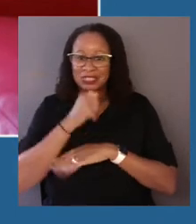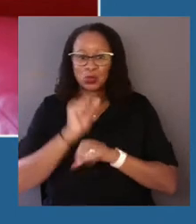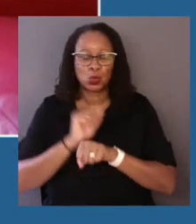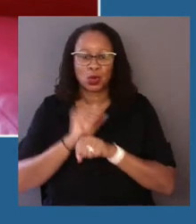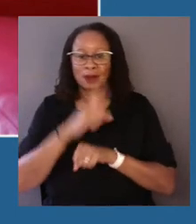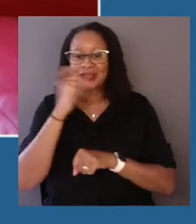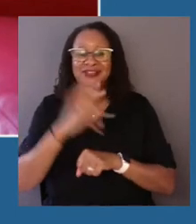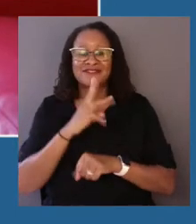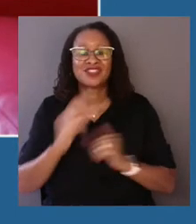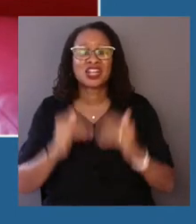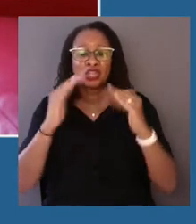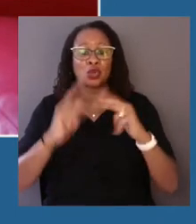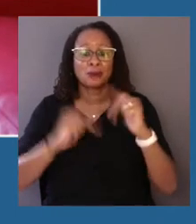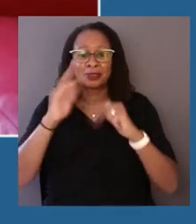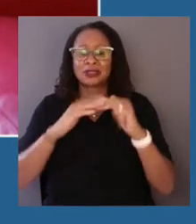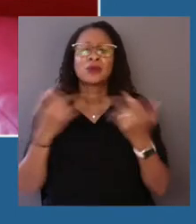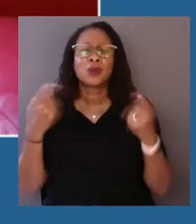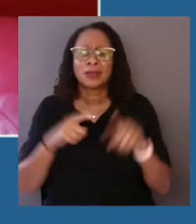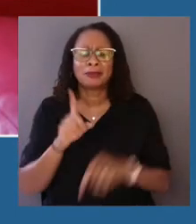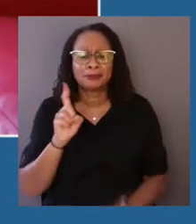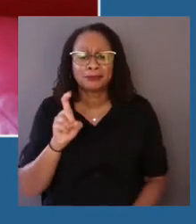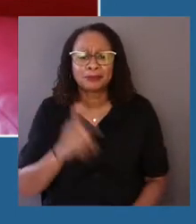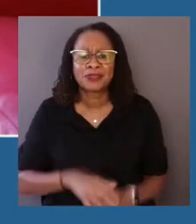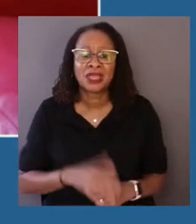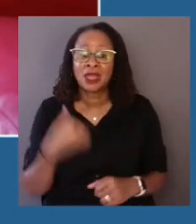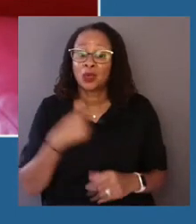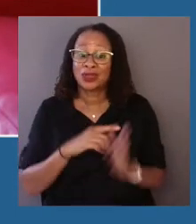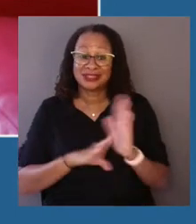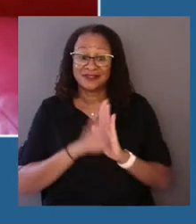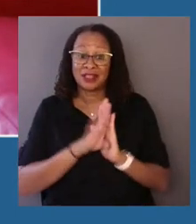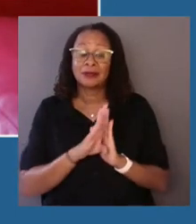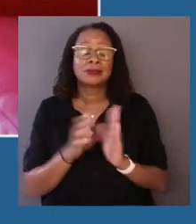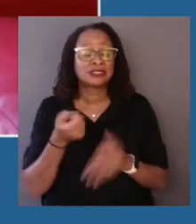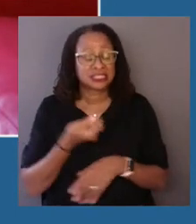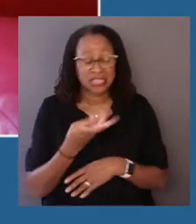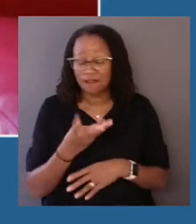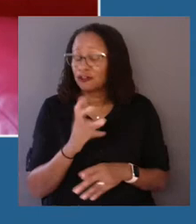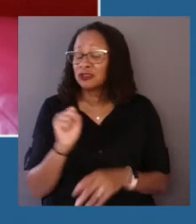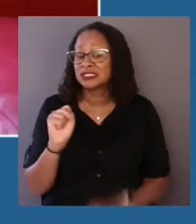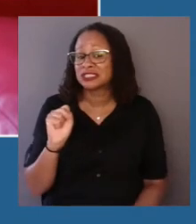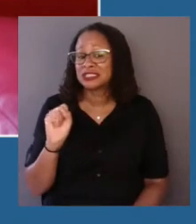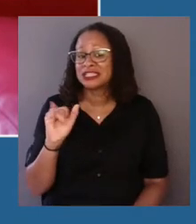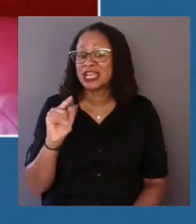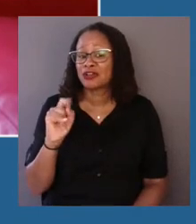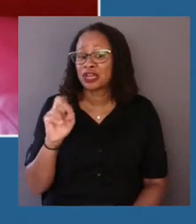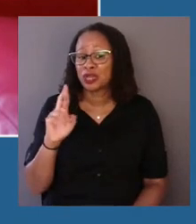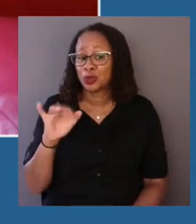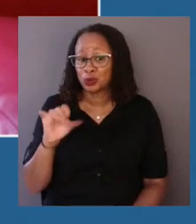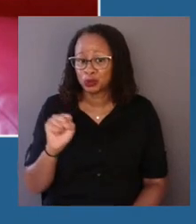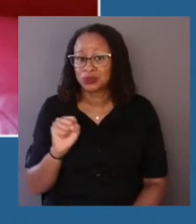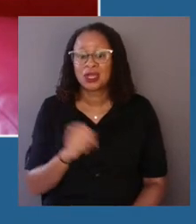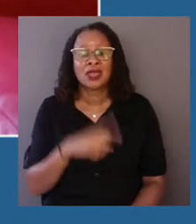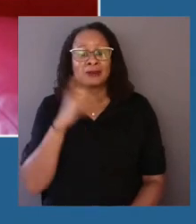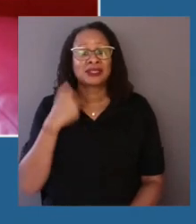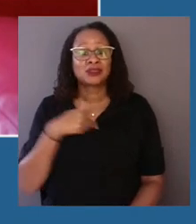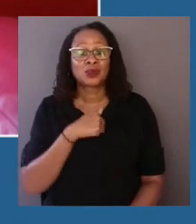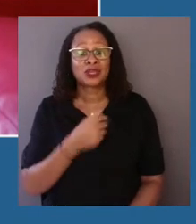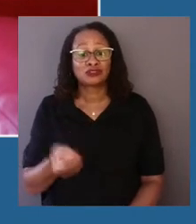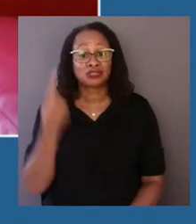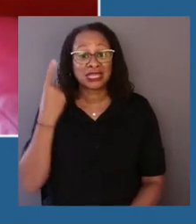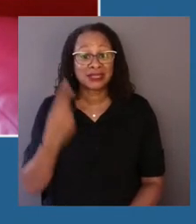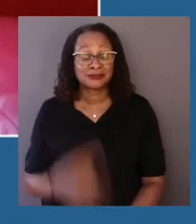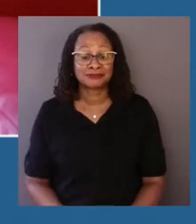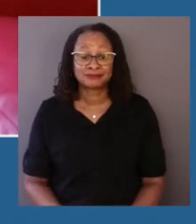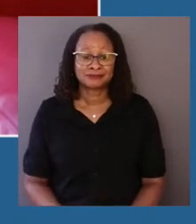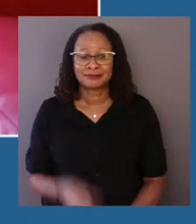building, what would happen? And so we developed a number of scenarios because we understand that you can't